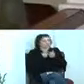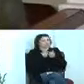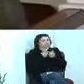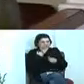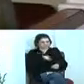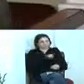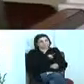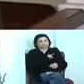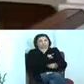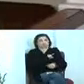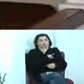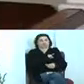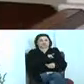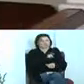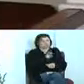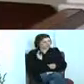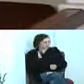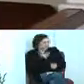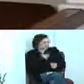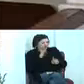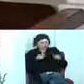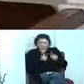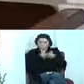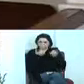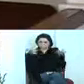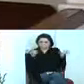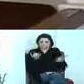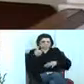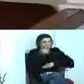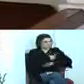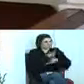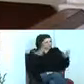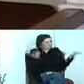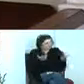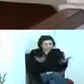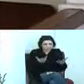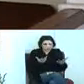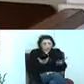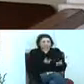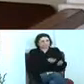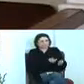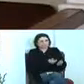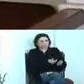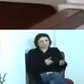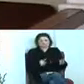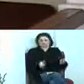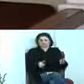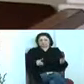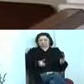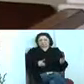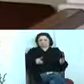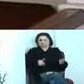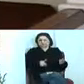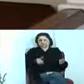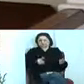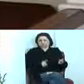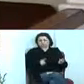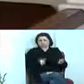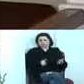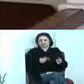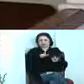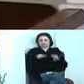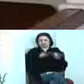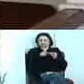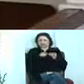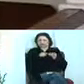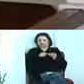What is our challenge today? What has been a consistent pull on our greatness,